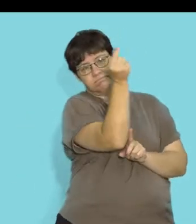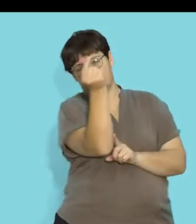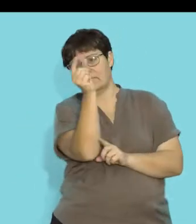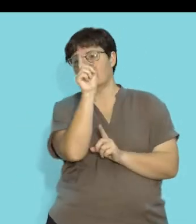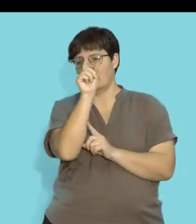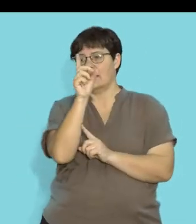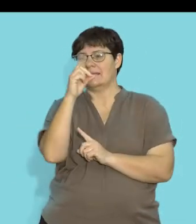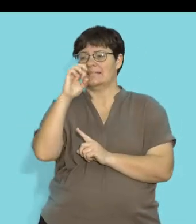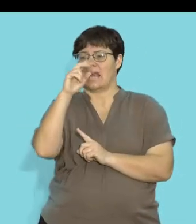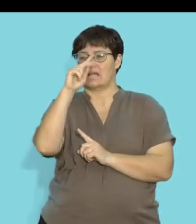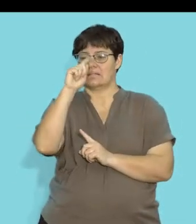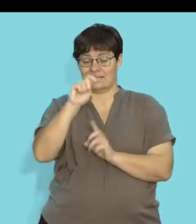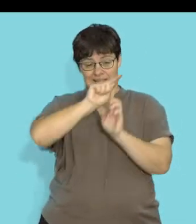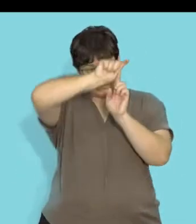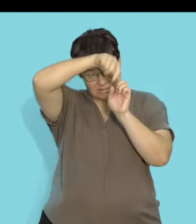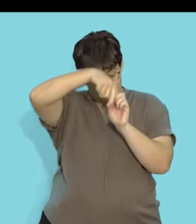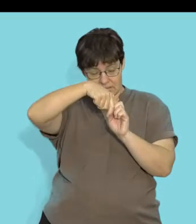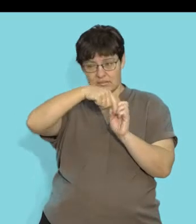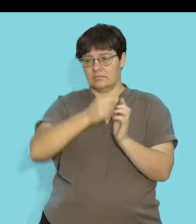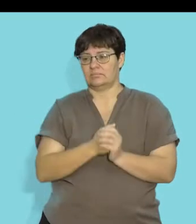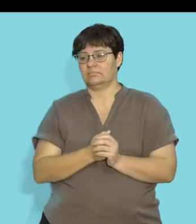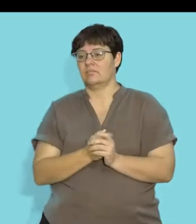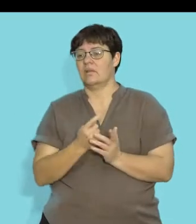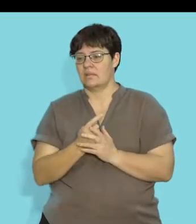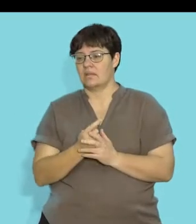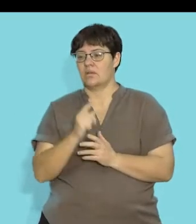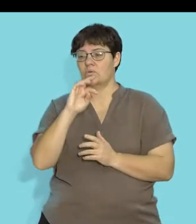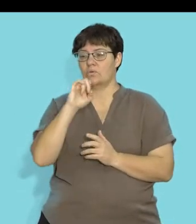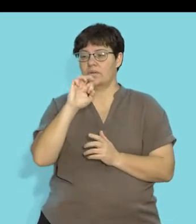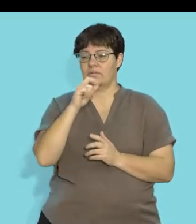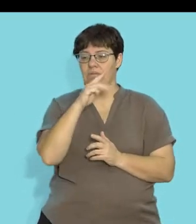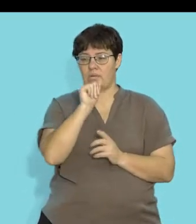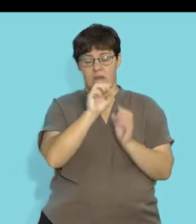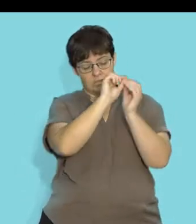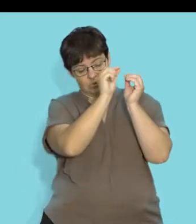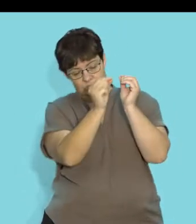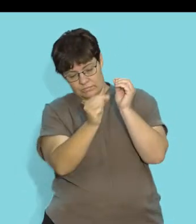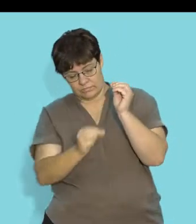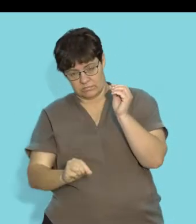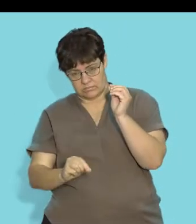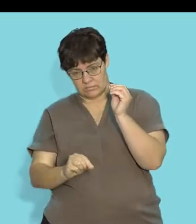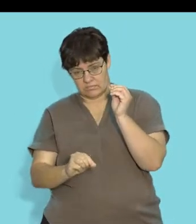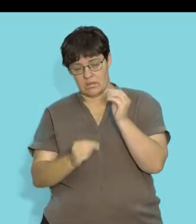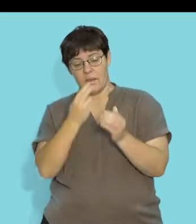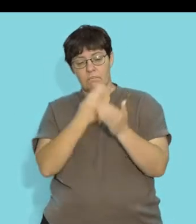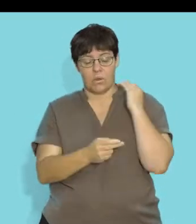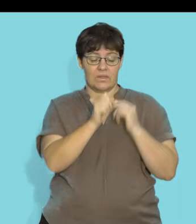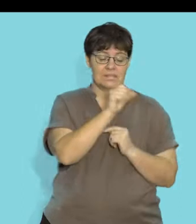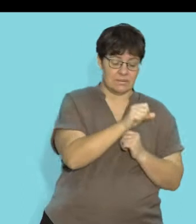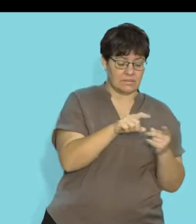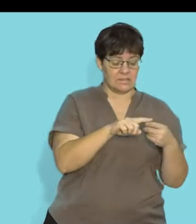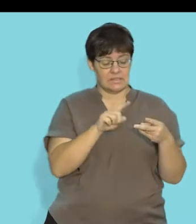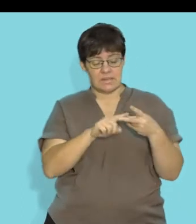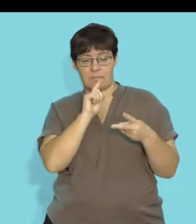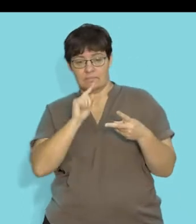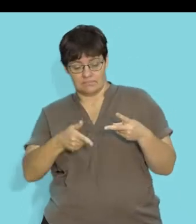duct, and then it is released via the urethra, which is that tube there, and that carries both semen as well as